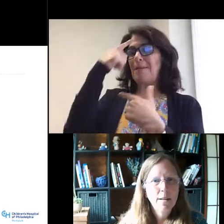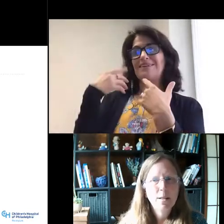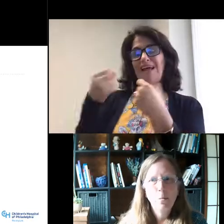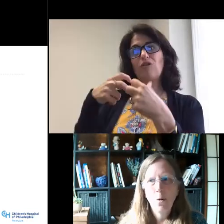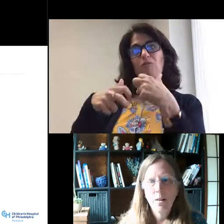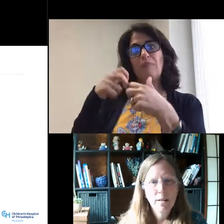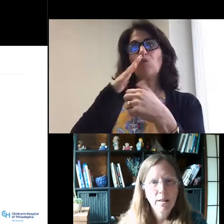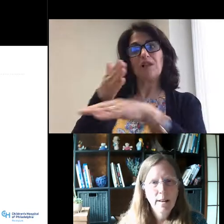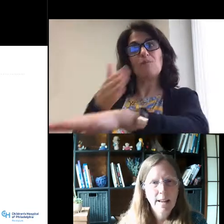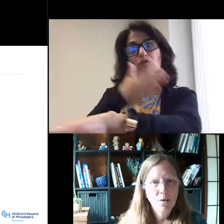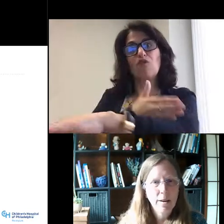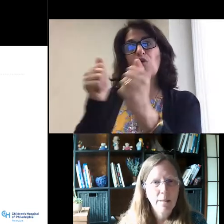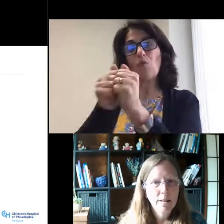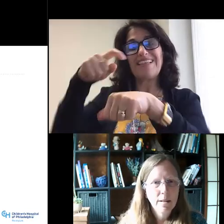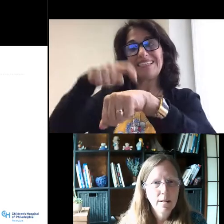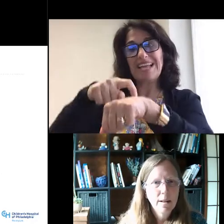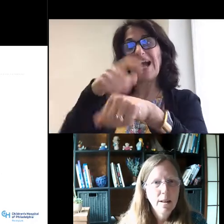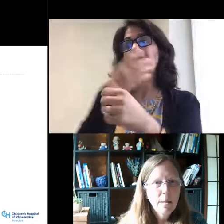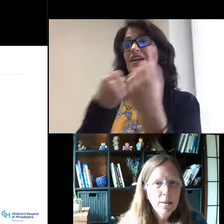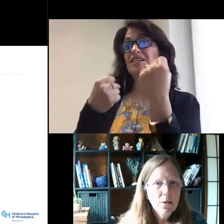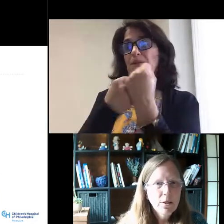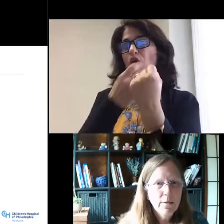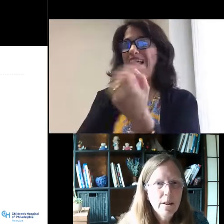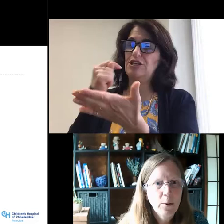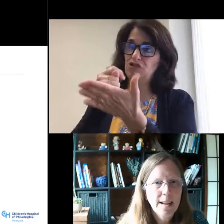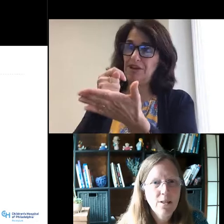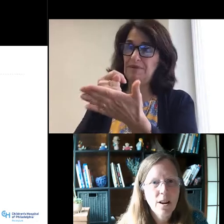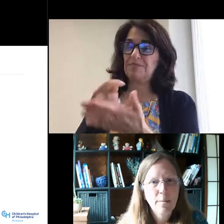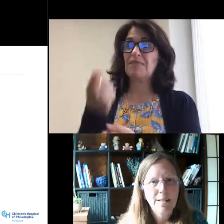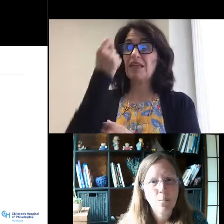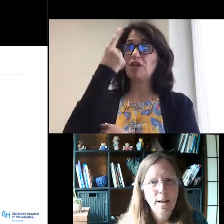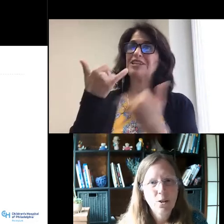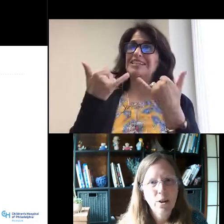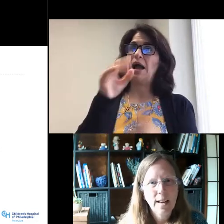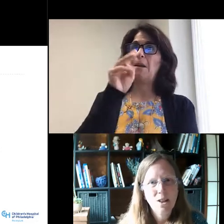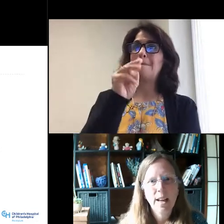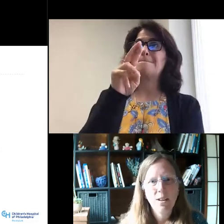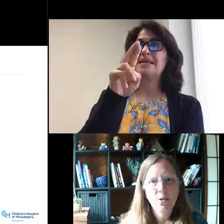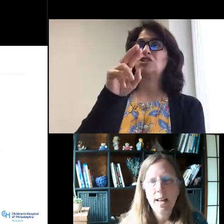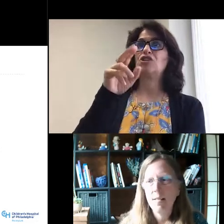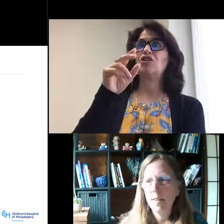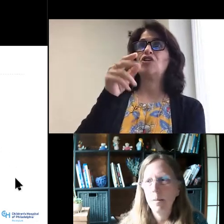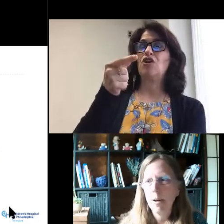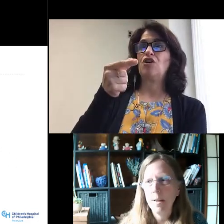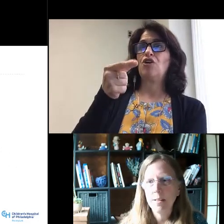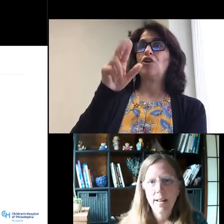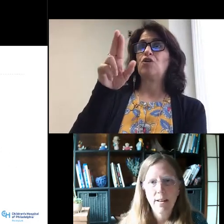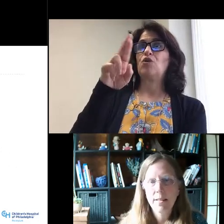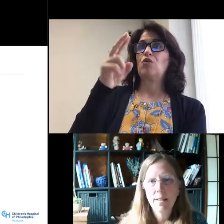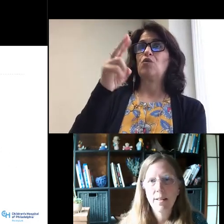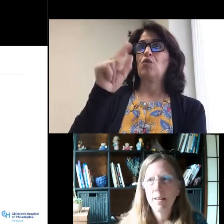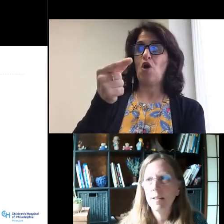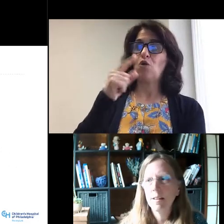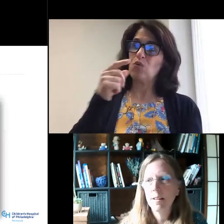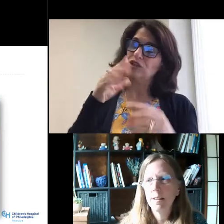time, support, and treatment. Mr. Gurung will now talk about some ways you can educate yourself about mental